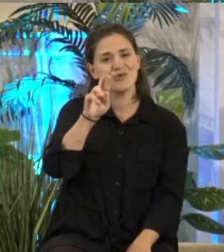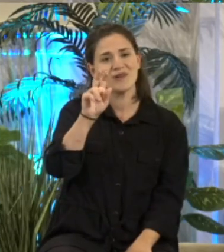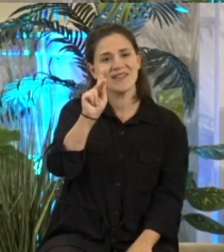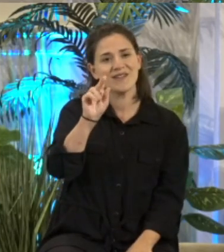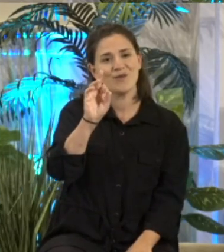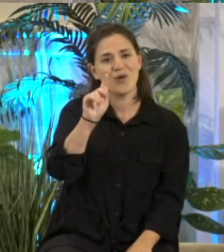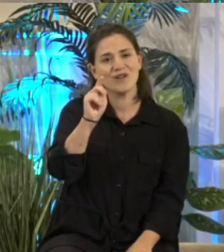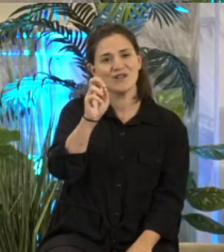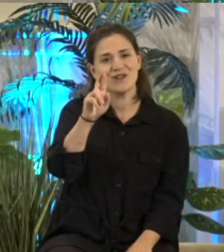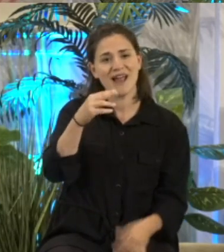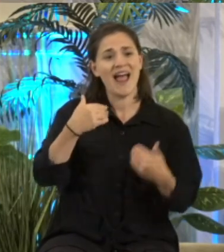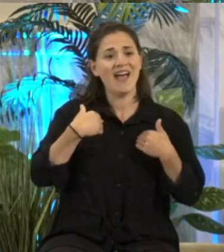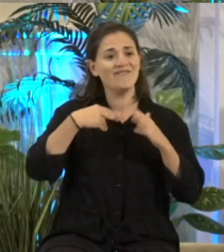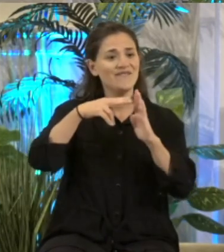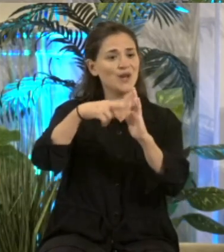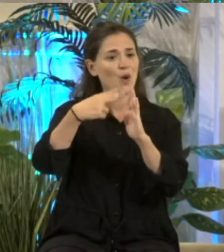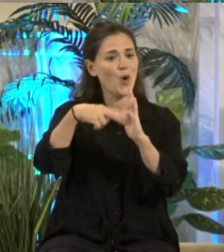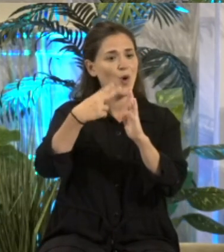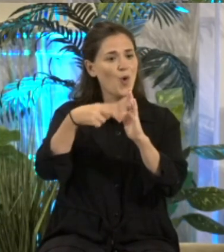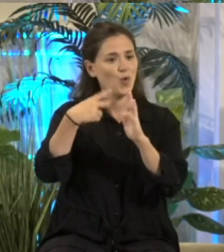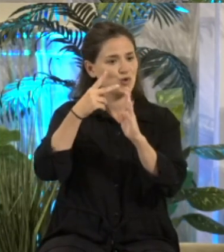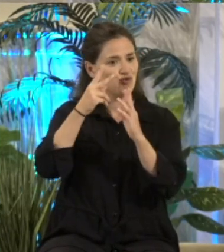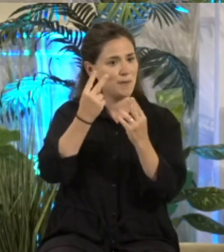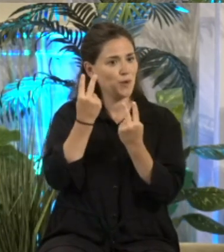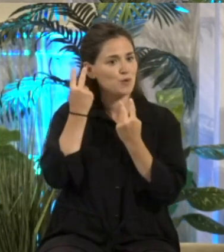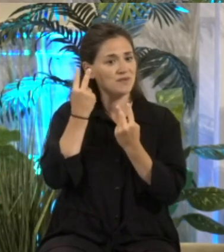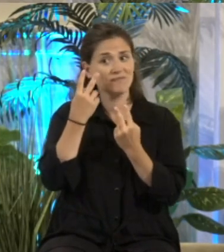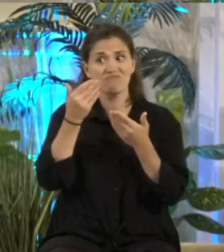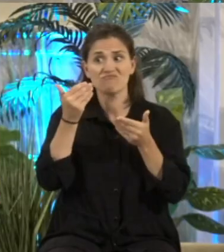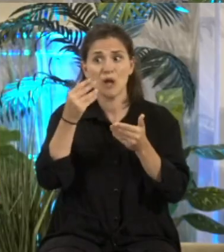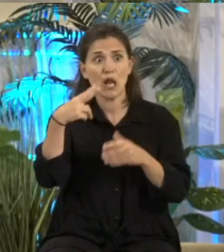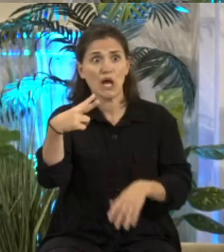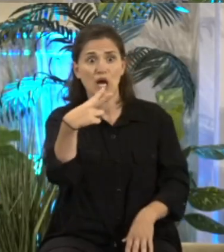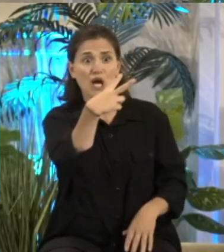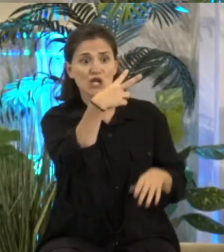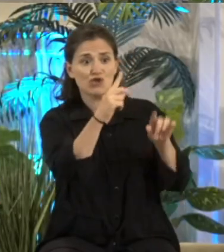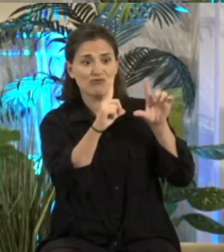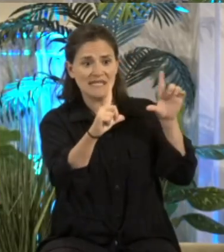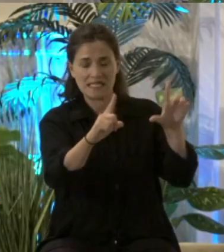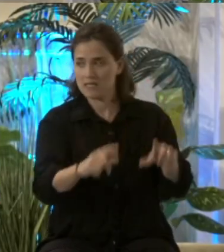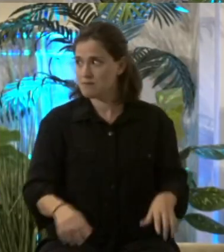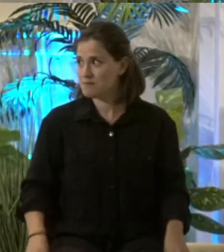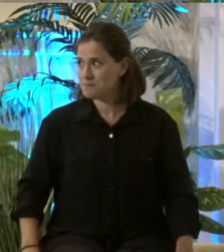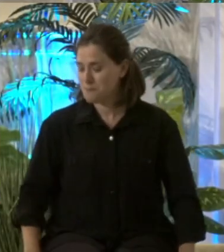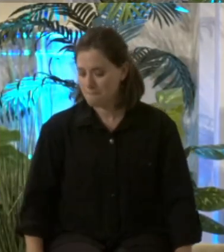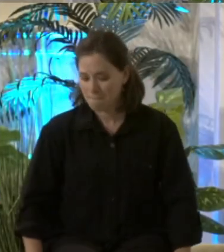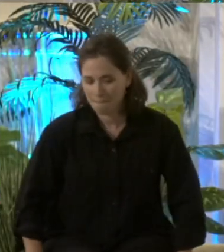video tribute to show you. So if I can direct your attention to the screen.